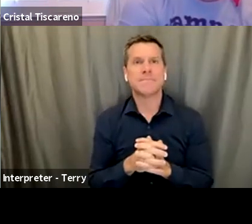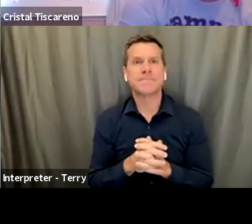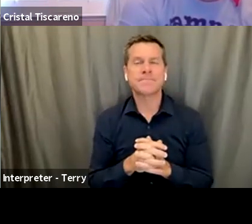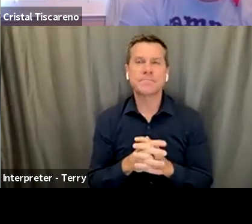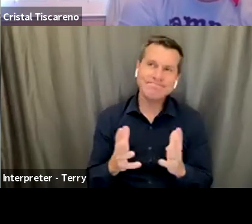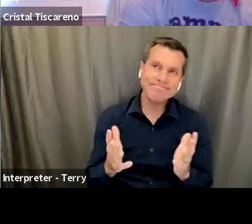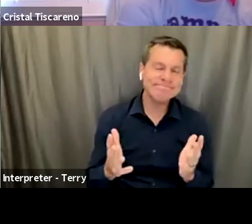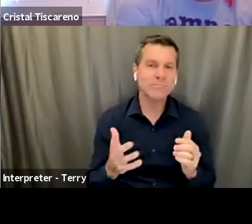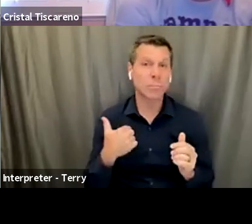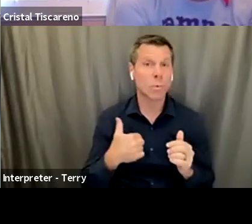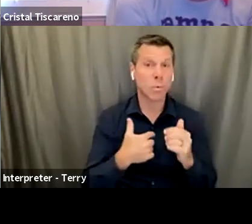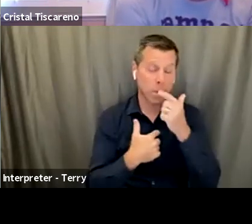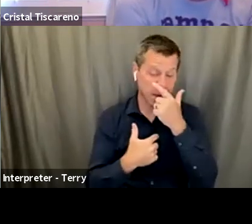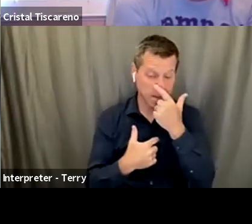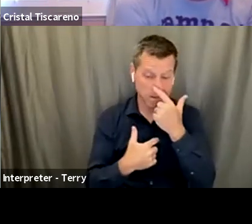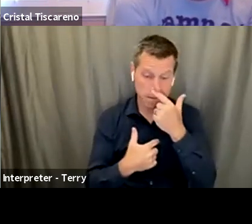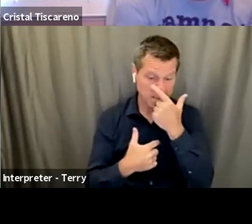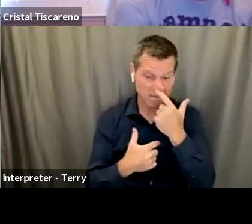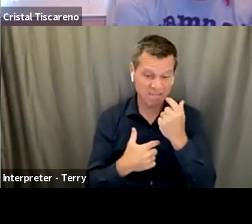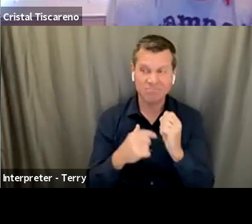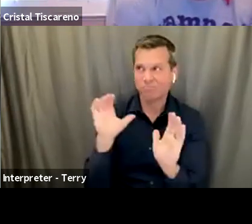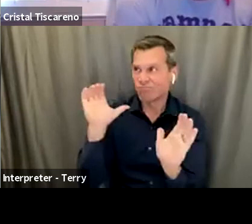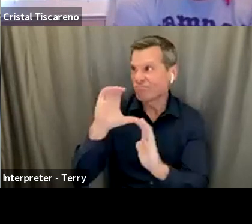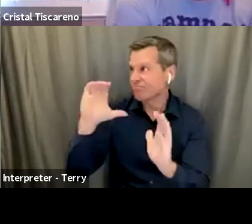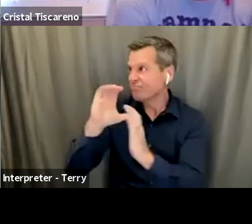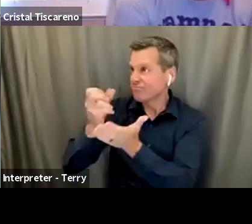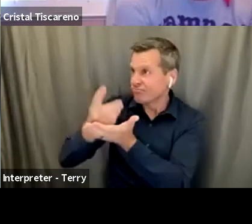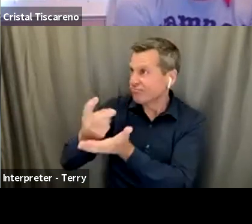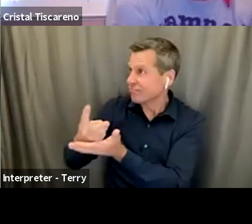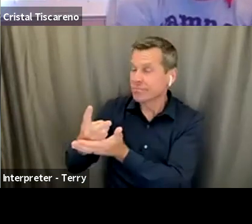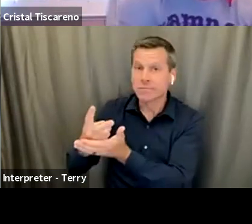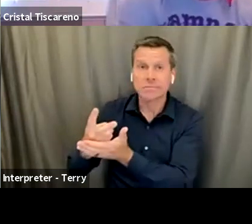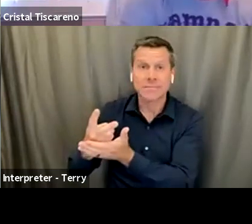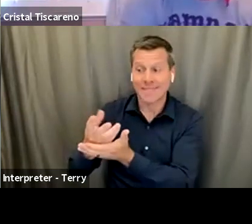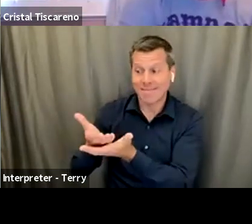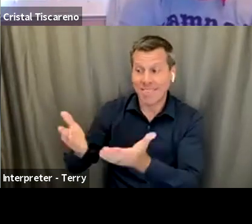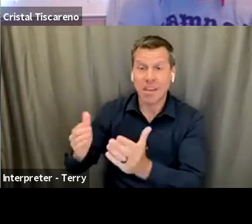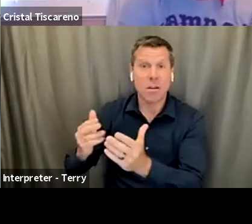We don't specifically look for accreditations at a program level